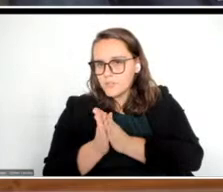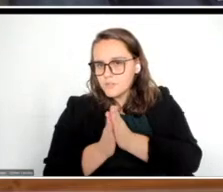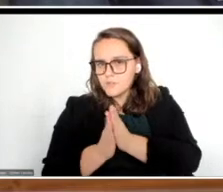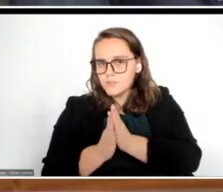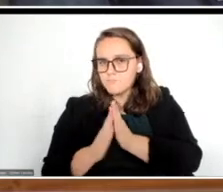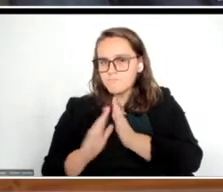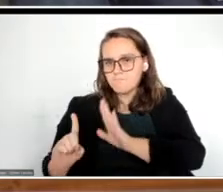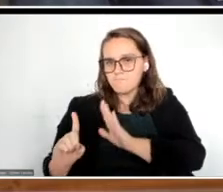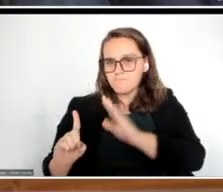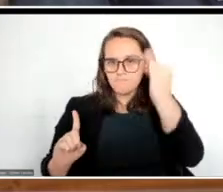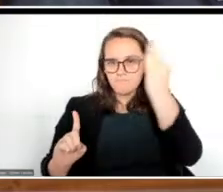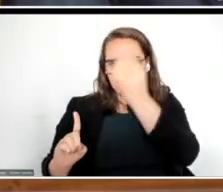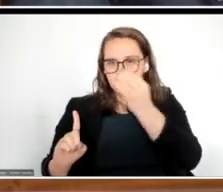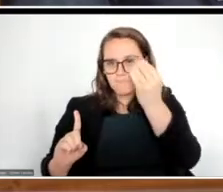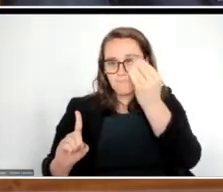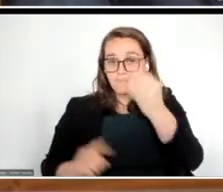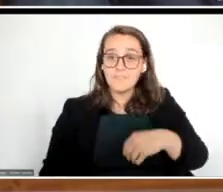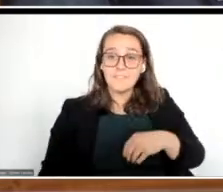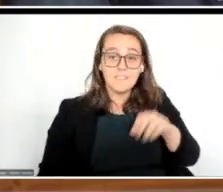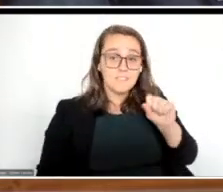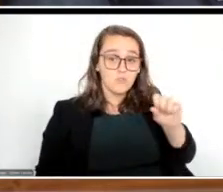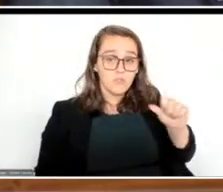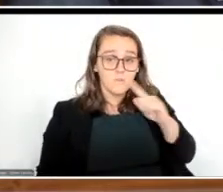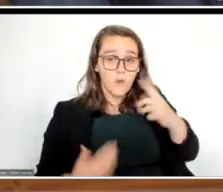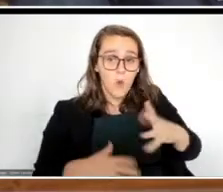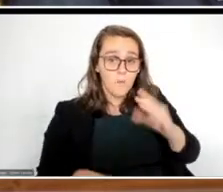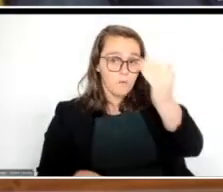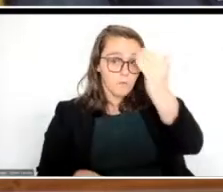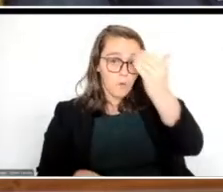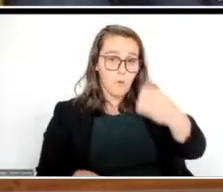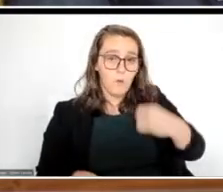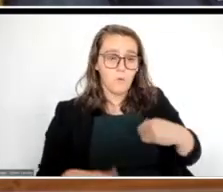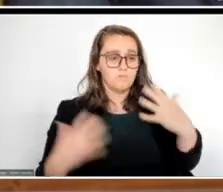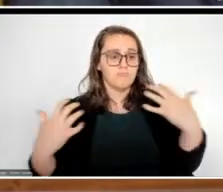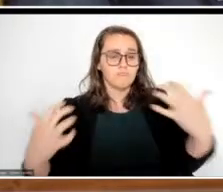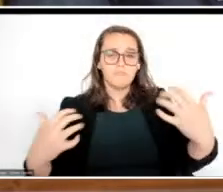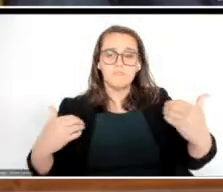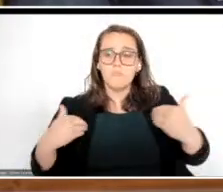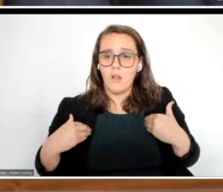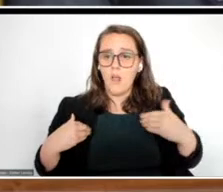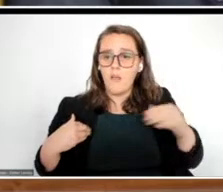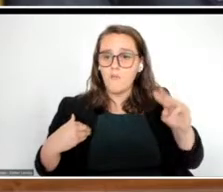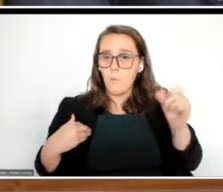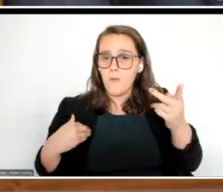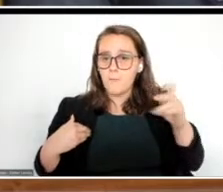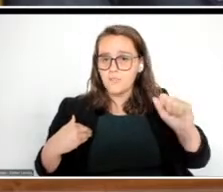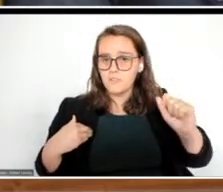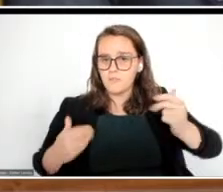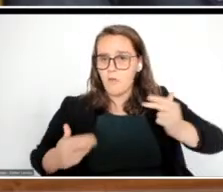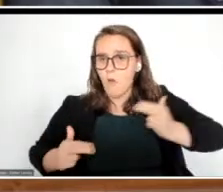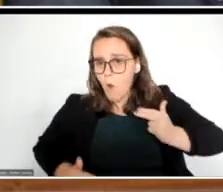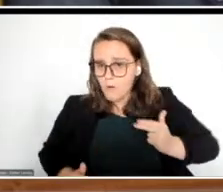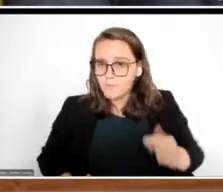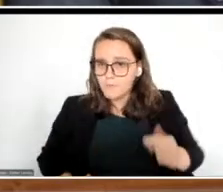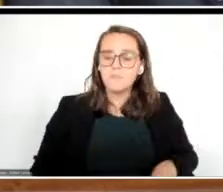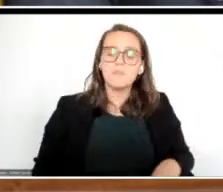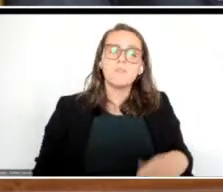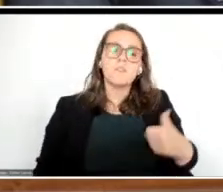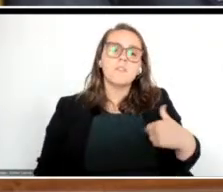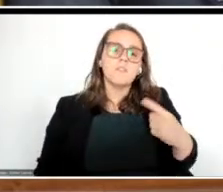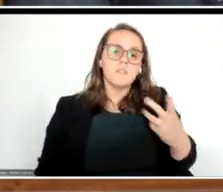armed. President Trump had been told, and there was no doubt that President Trump knew what he was going to